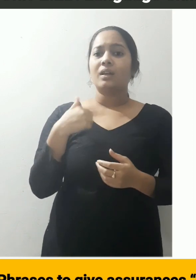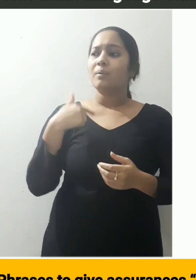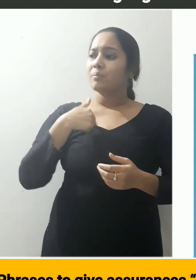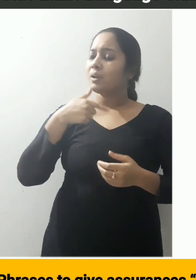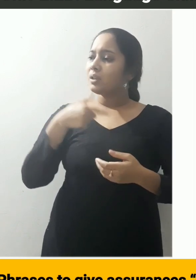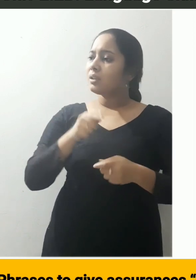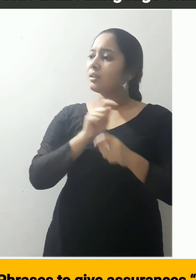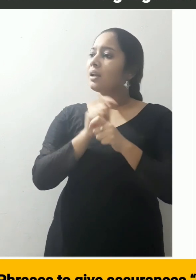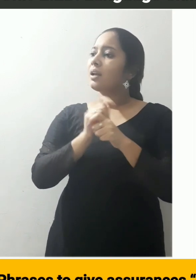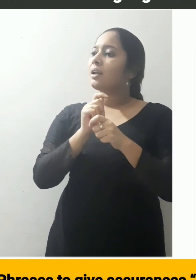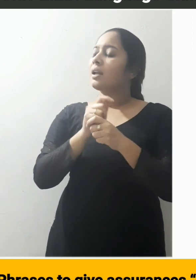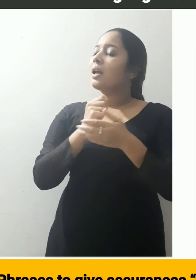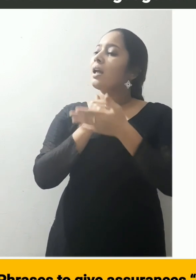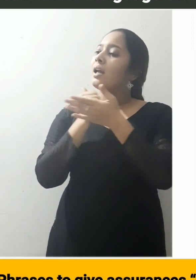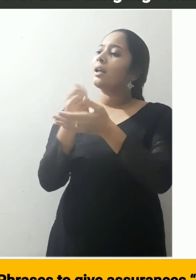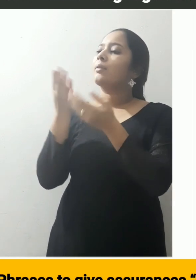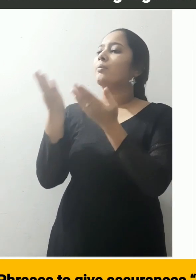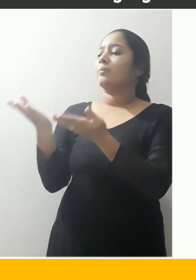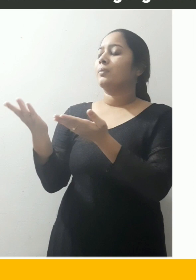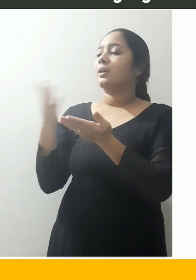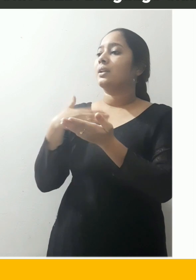solve your problem immediately.